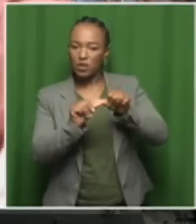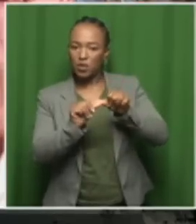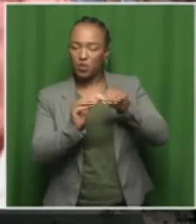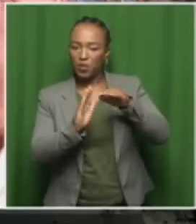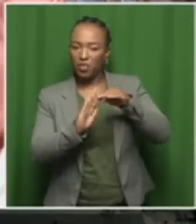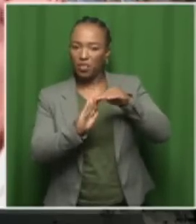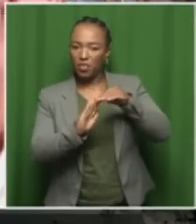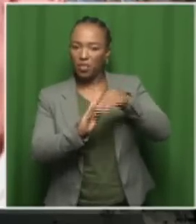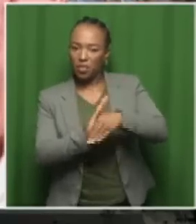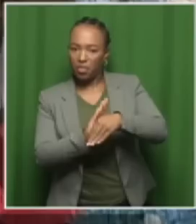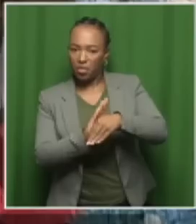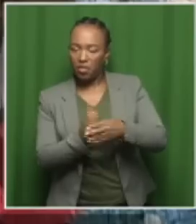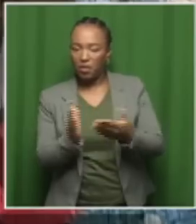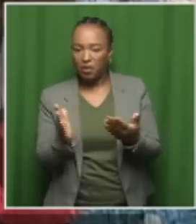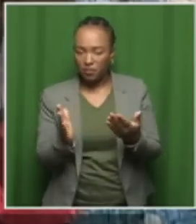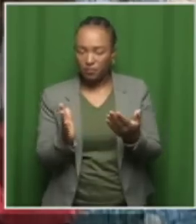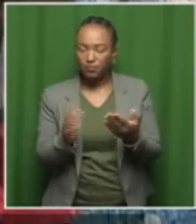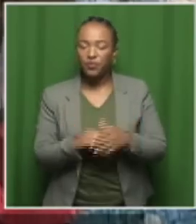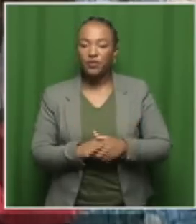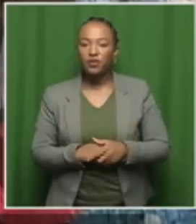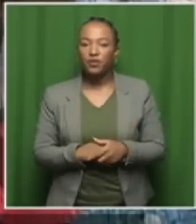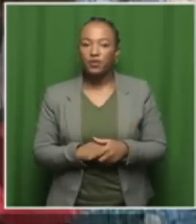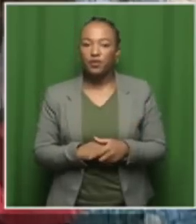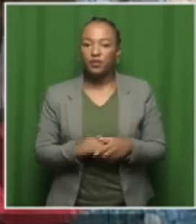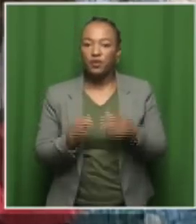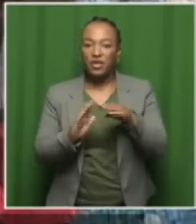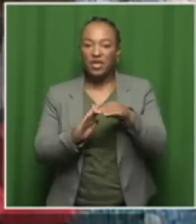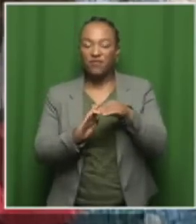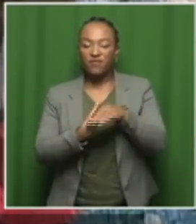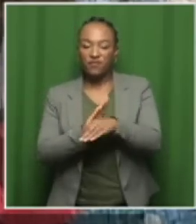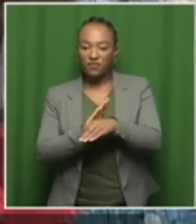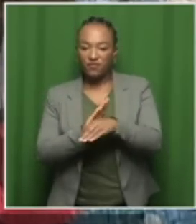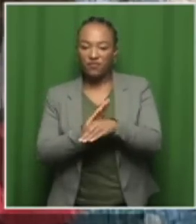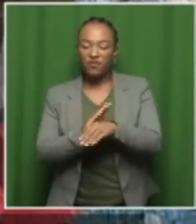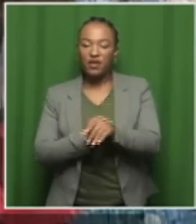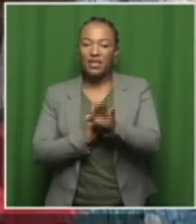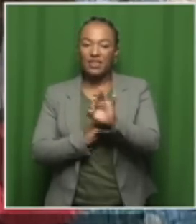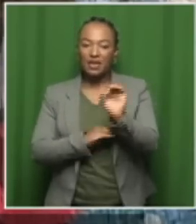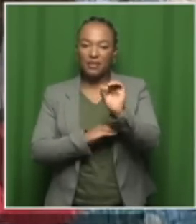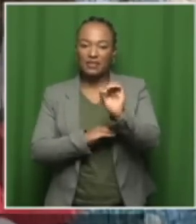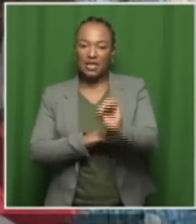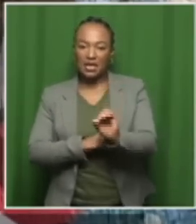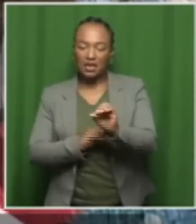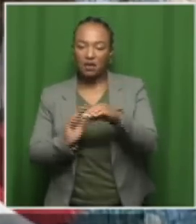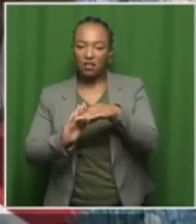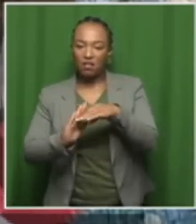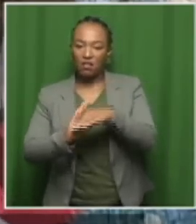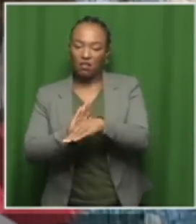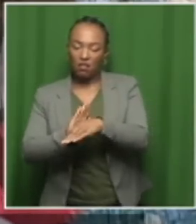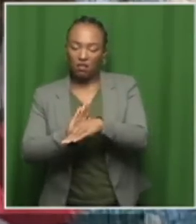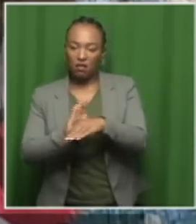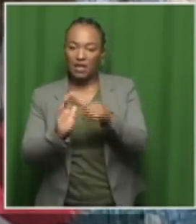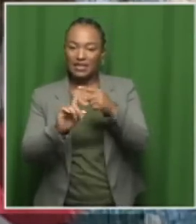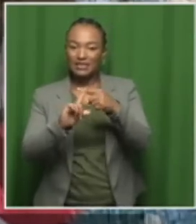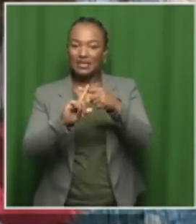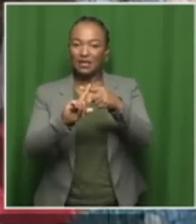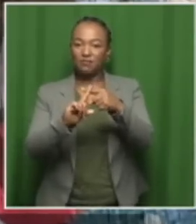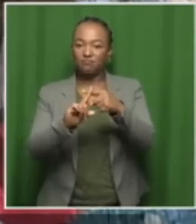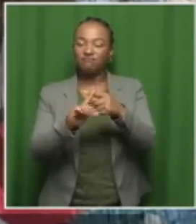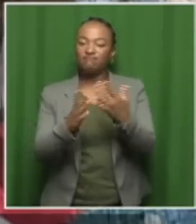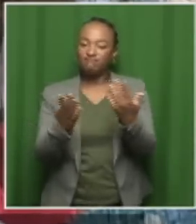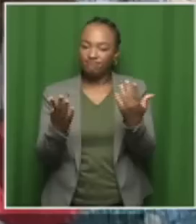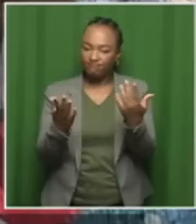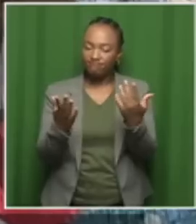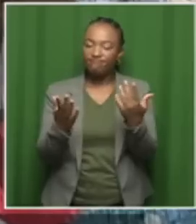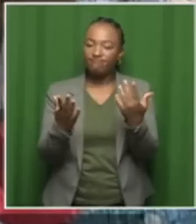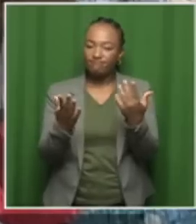With inflation having fallen to below 3%, which is the lower end of the inflation target, there is a scope